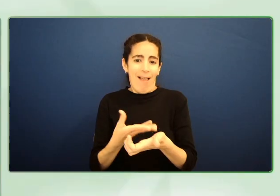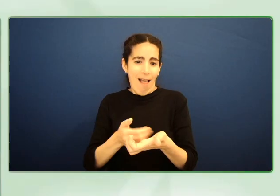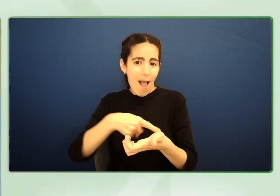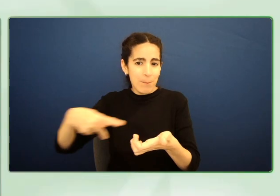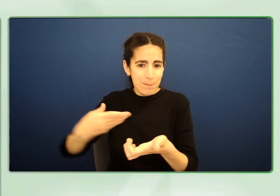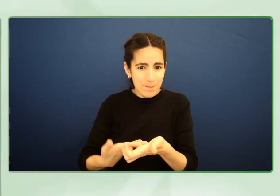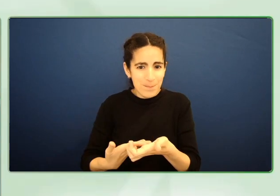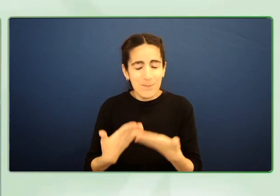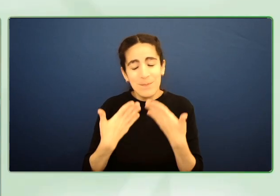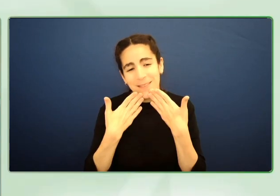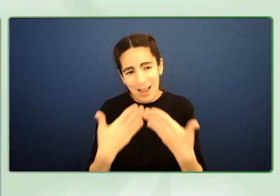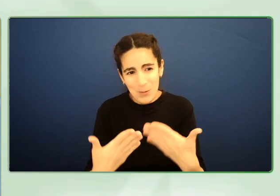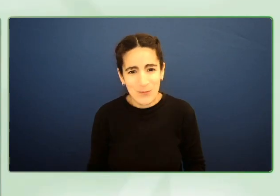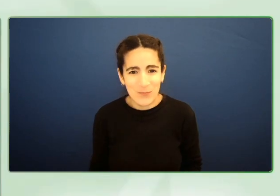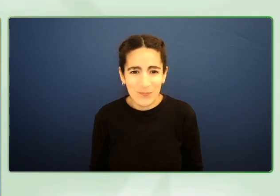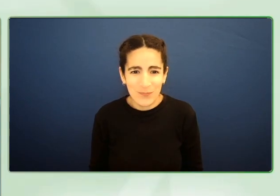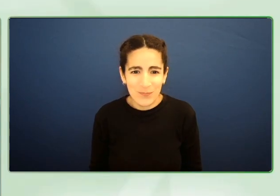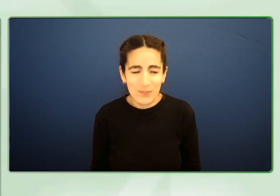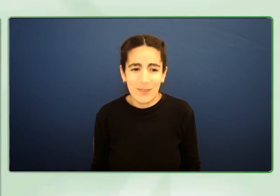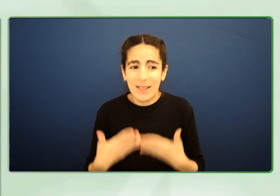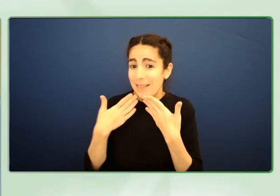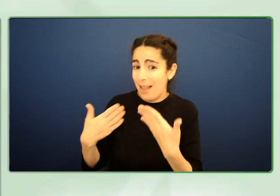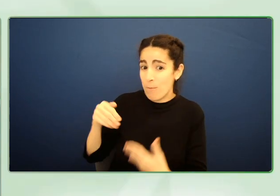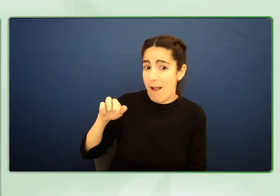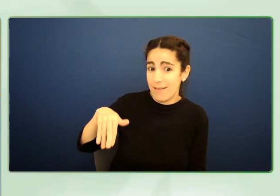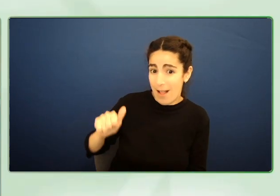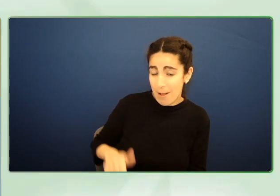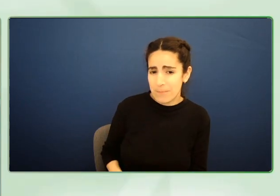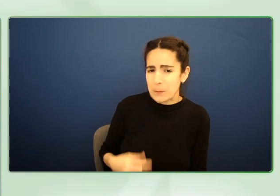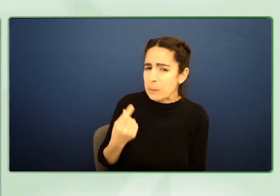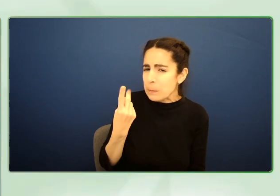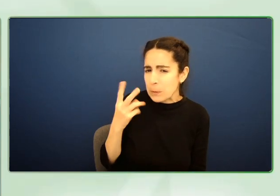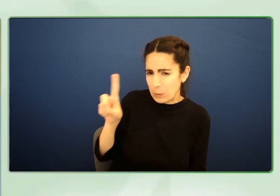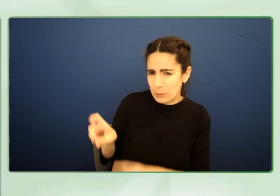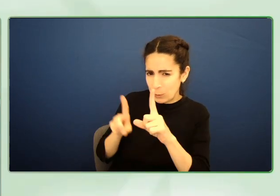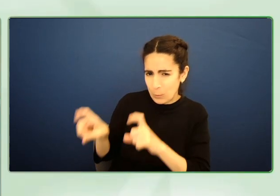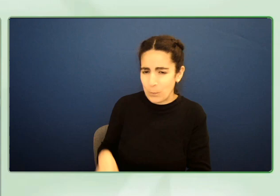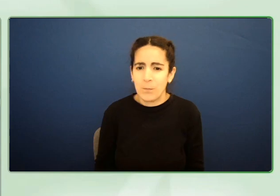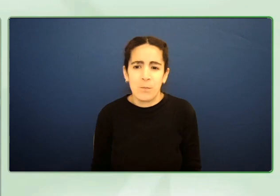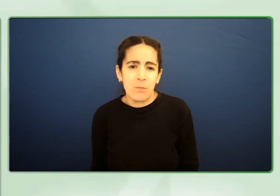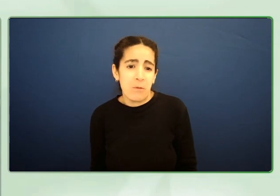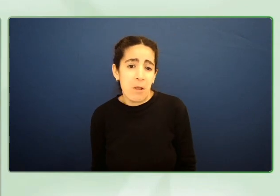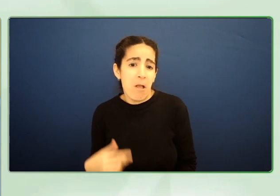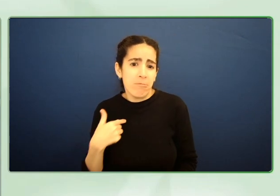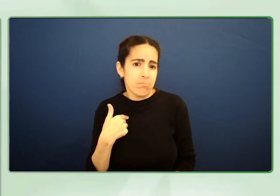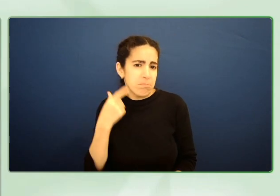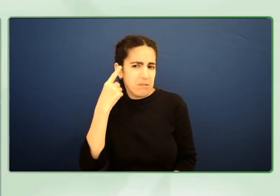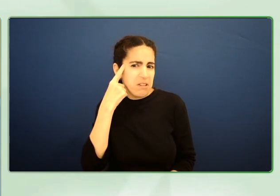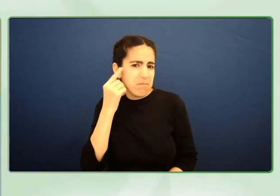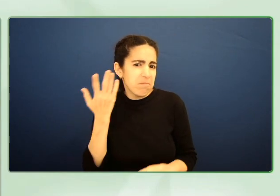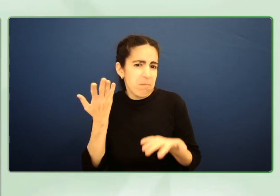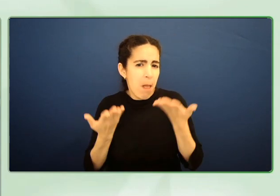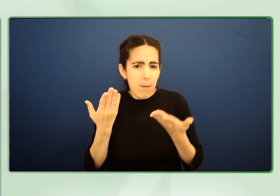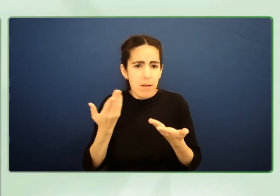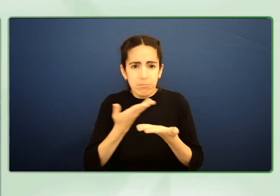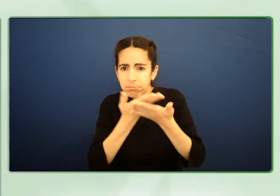Thank you, Marina. Just a couple of quick questions, because I'm sure people are wondering, how do you make money from doing it? Okay, this